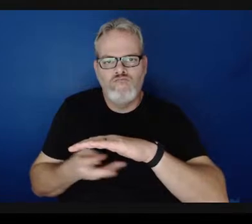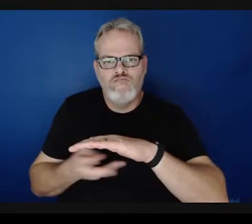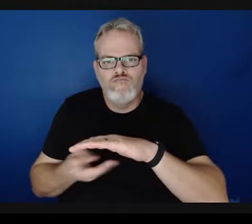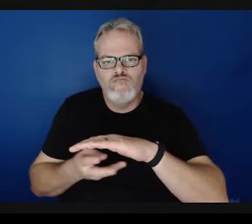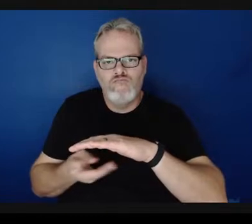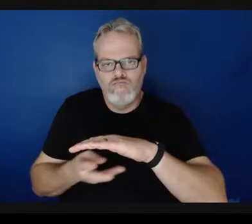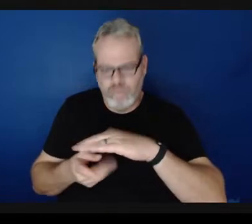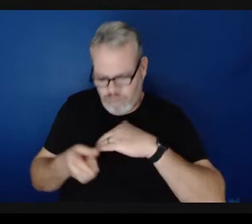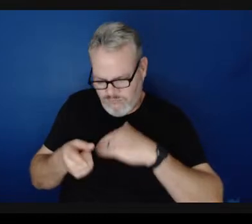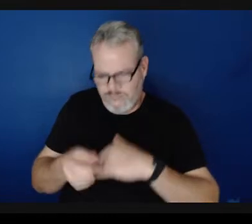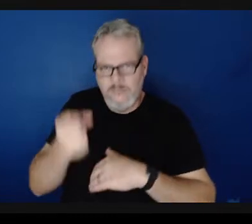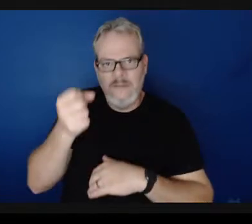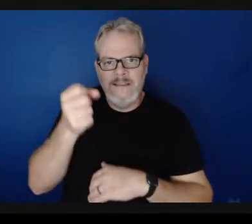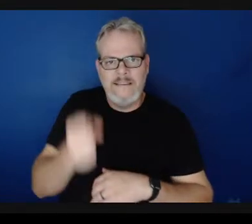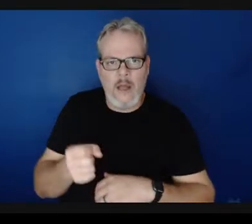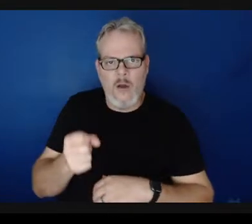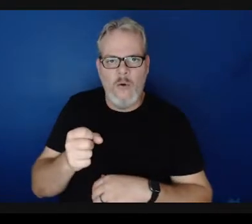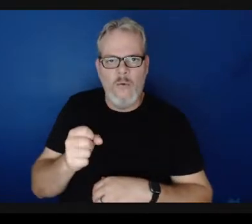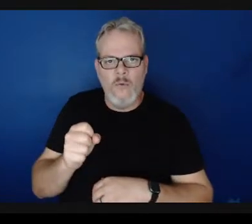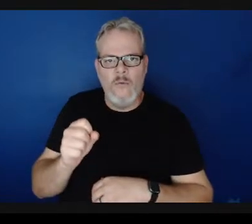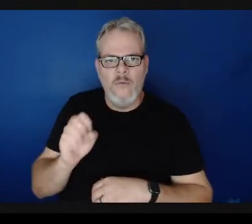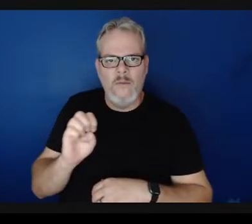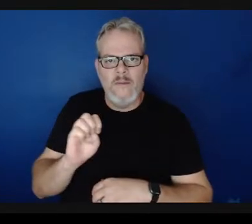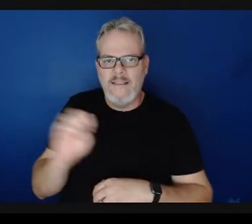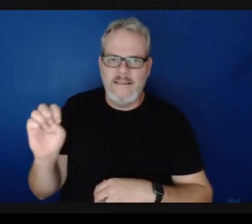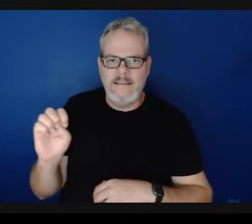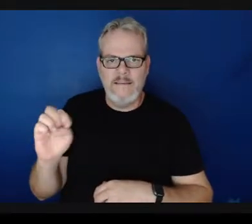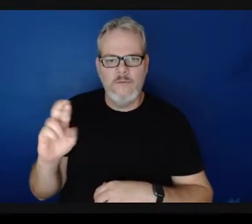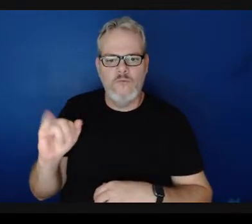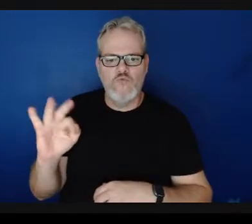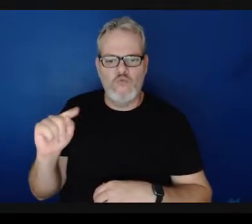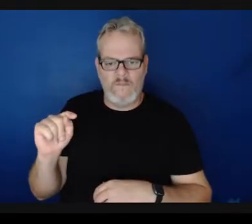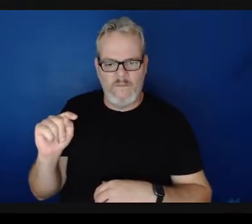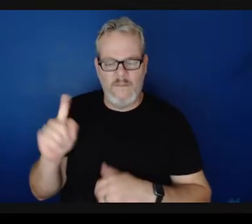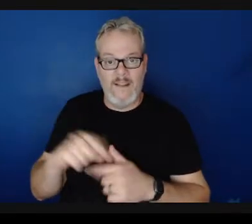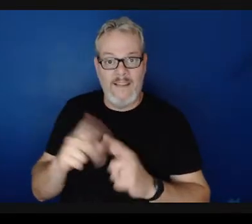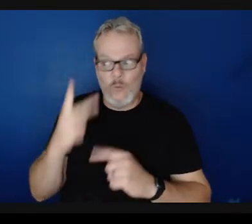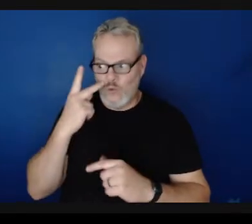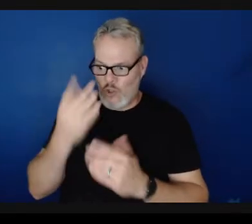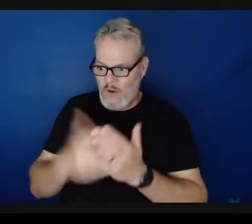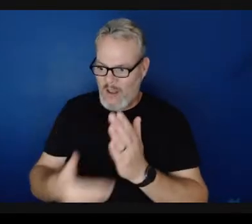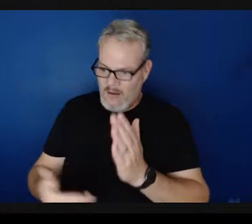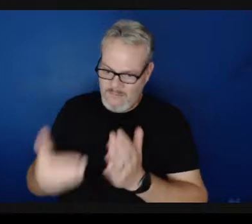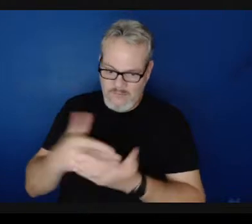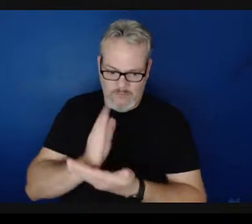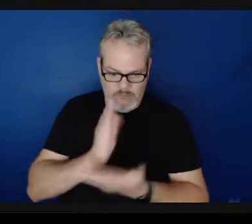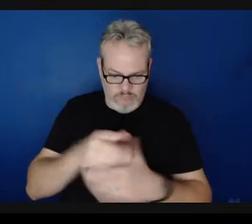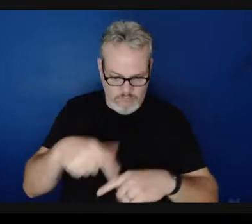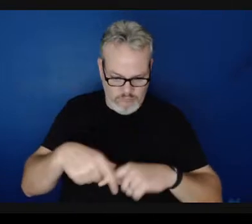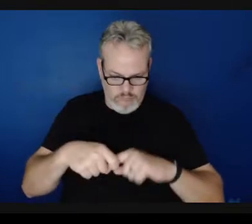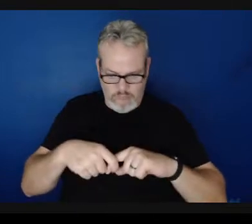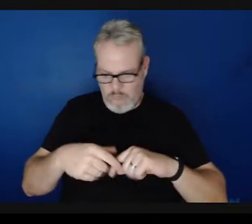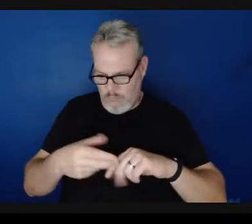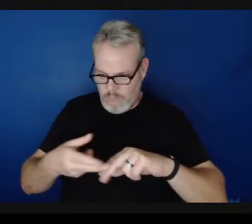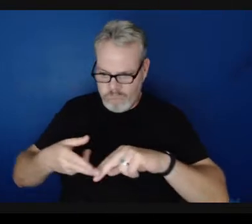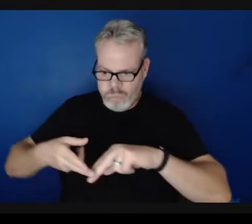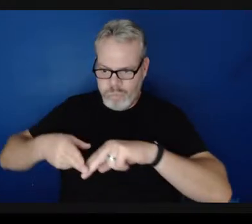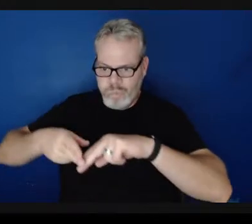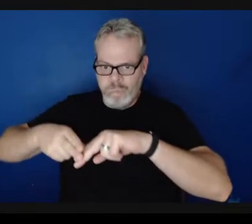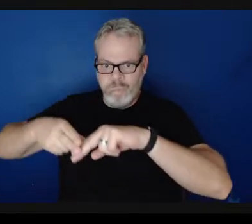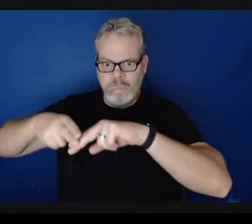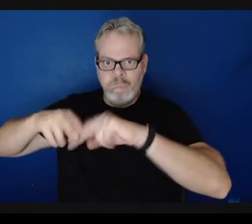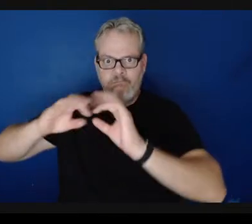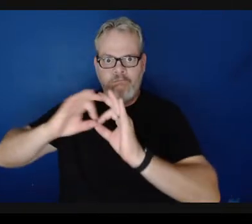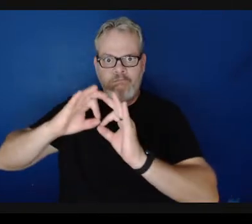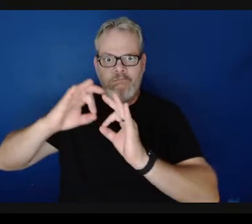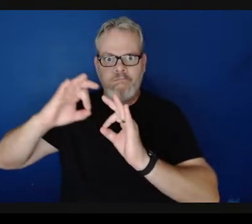we reviewed 2024 here. All right, then we saw it recover, build back up. We saw buildup of earthquakes in May that